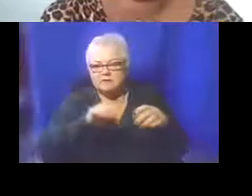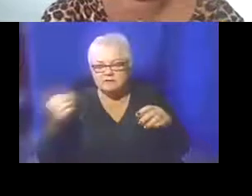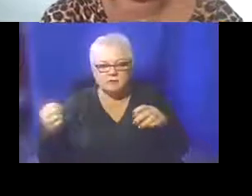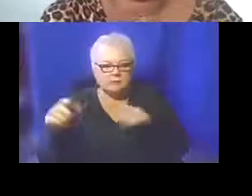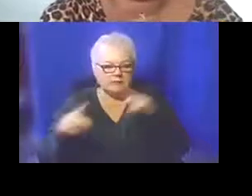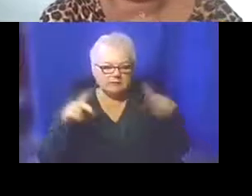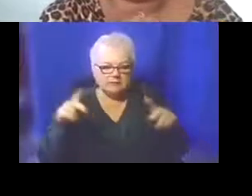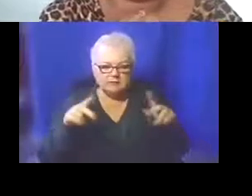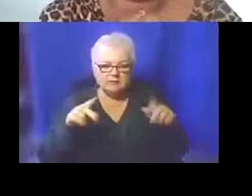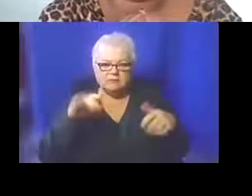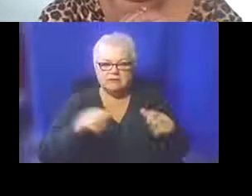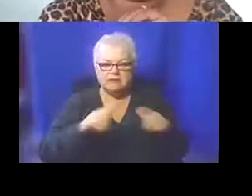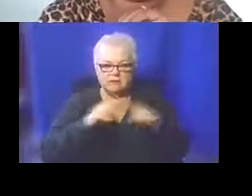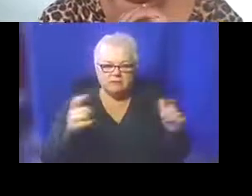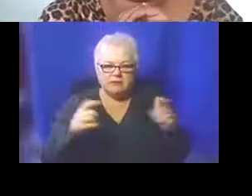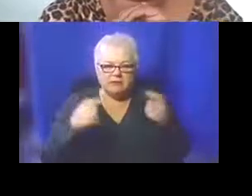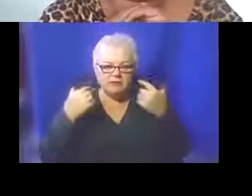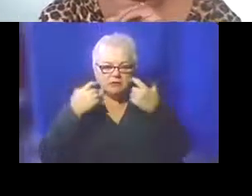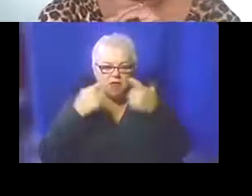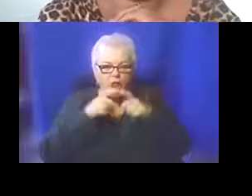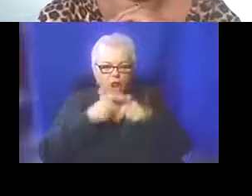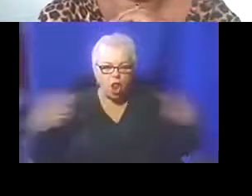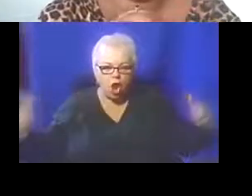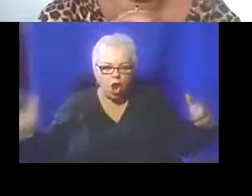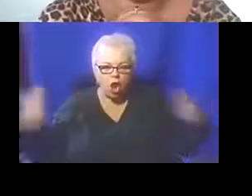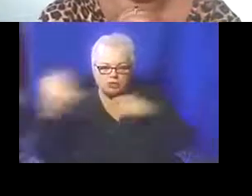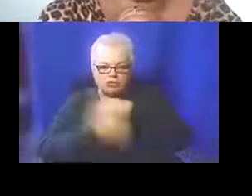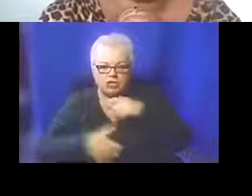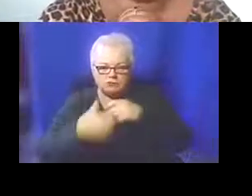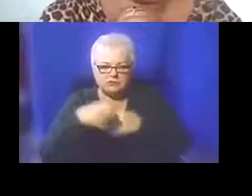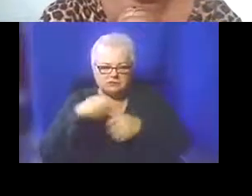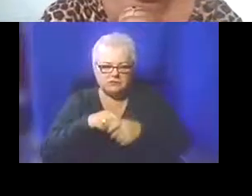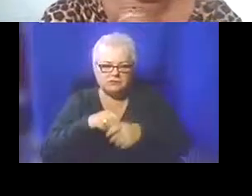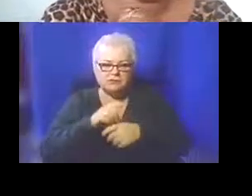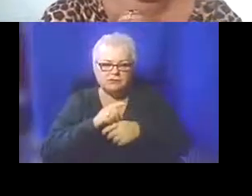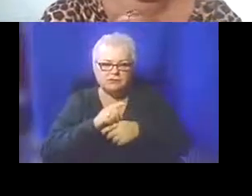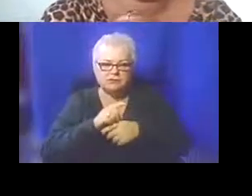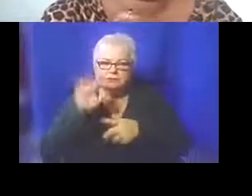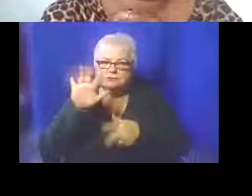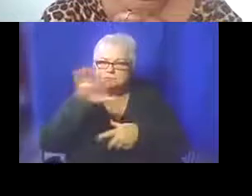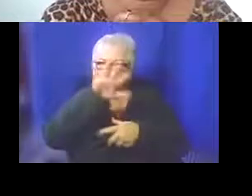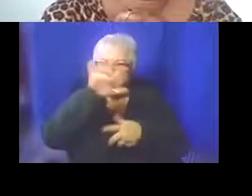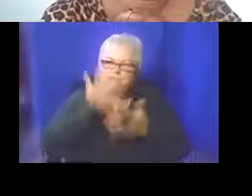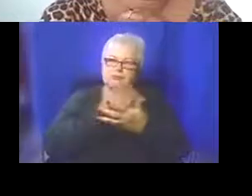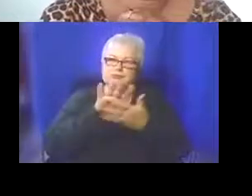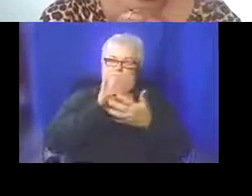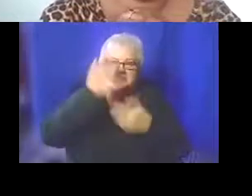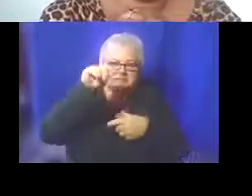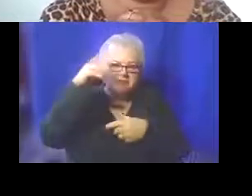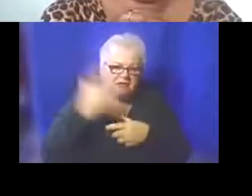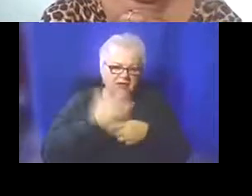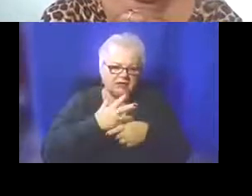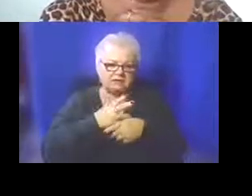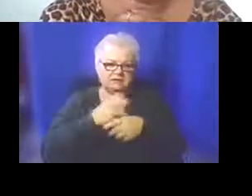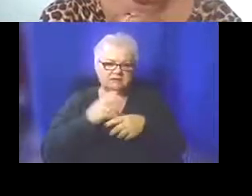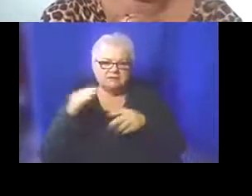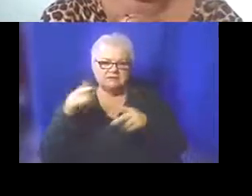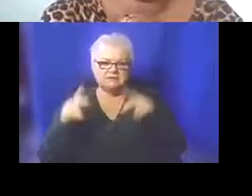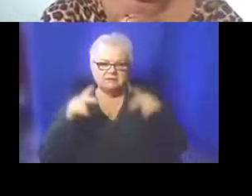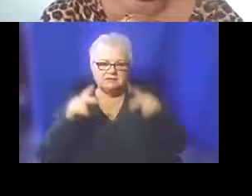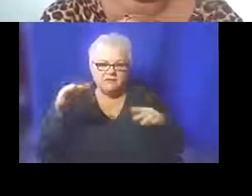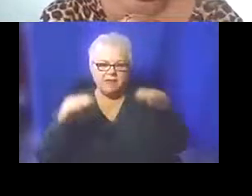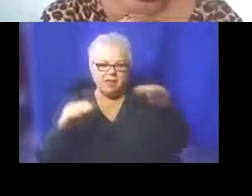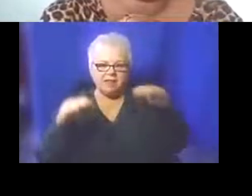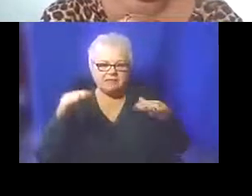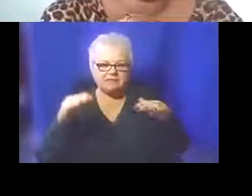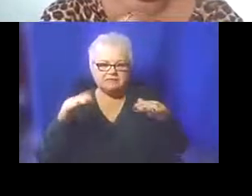remain large countries in your eyes. Shrewd sun, the civil balance, the listening secrets, and you create and